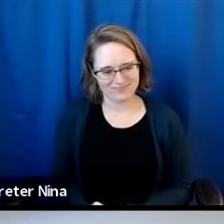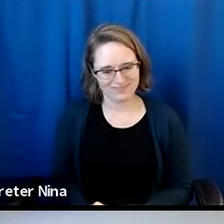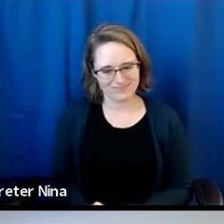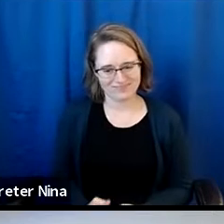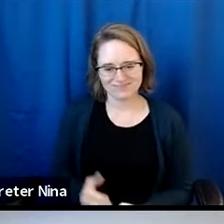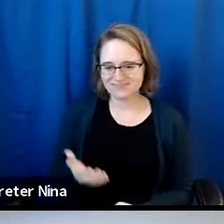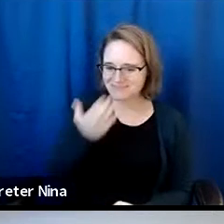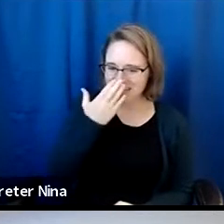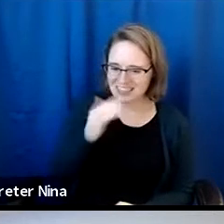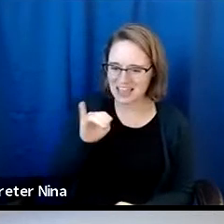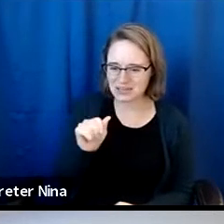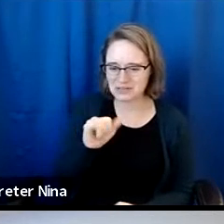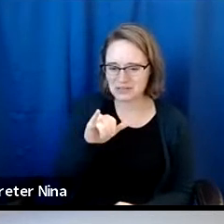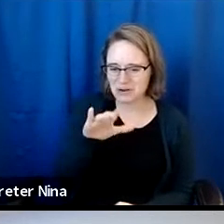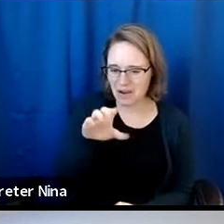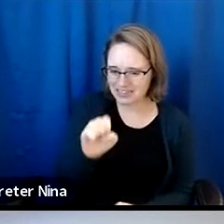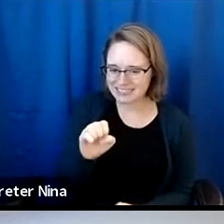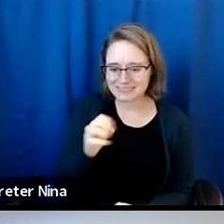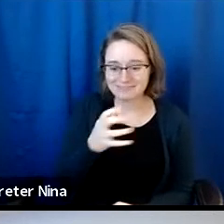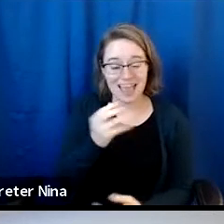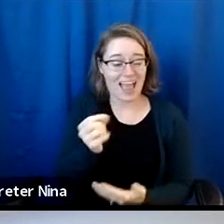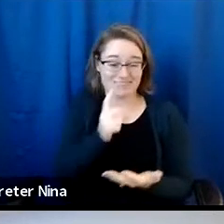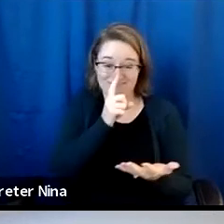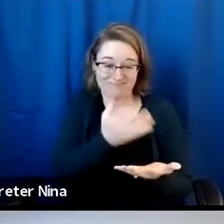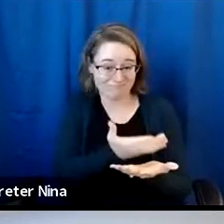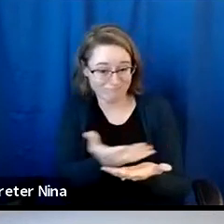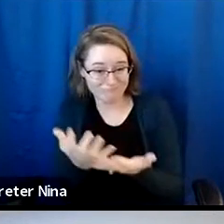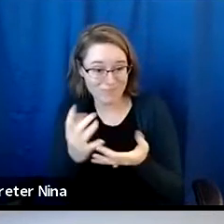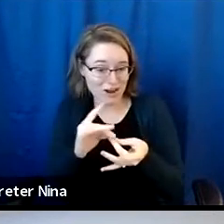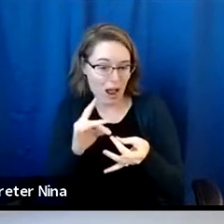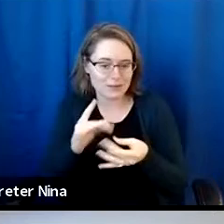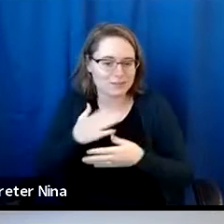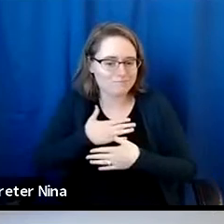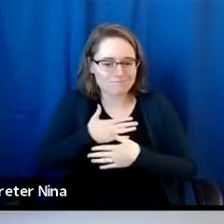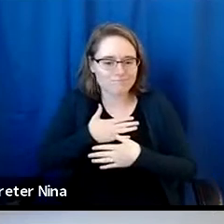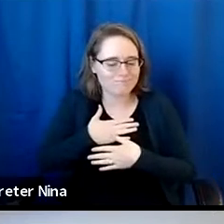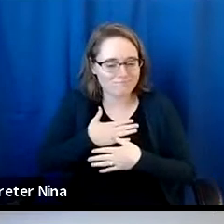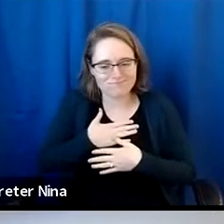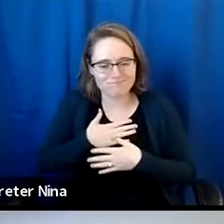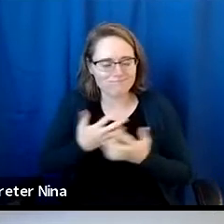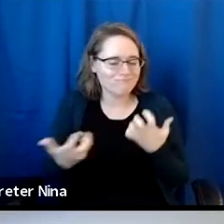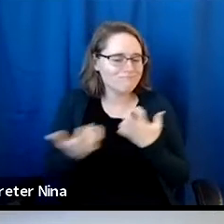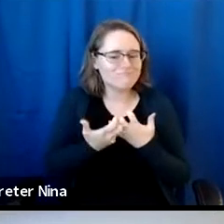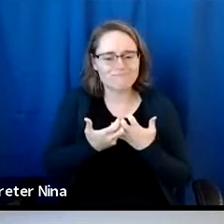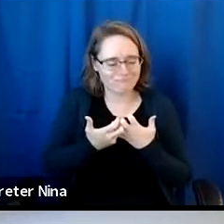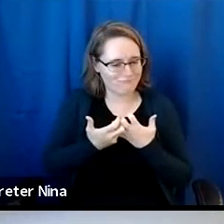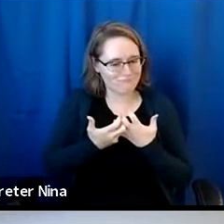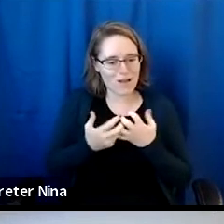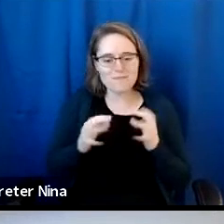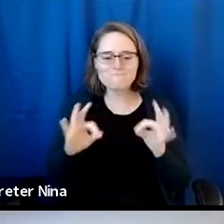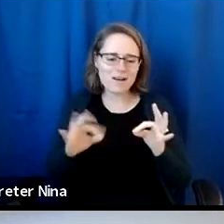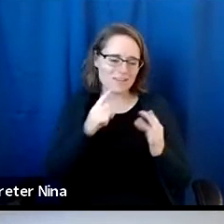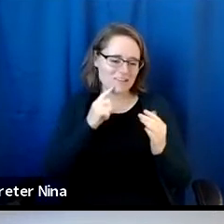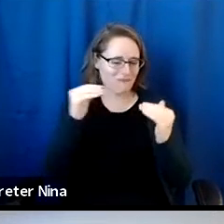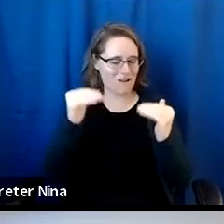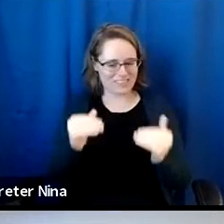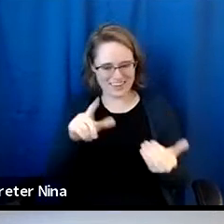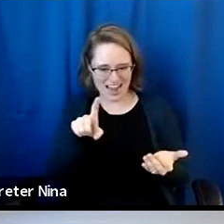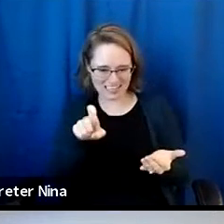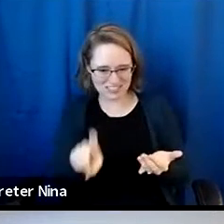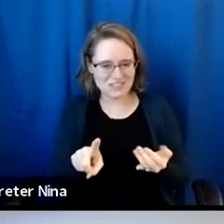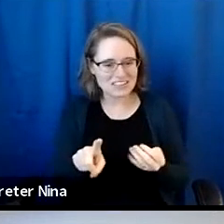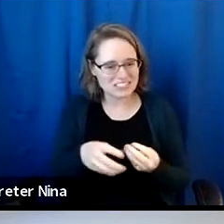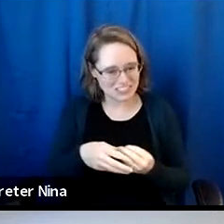Thank you, Joyce. And that actually, all of your comments are extremely well fitted probably for that next question. I mean, it couldn't go